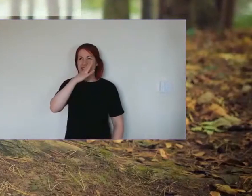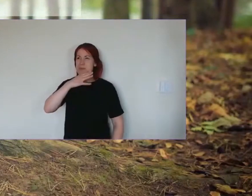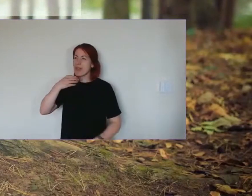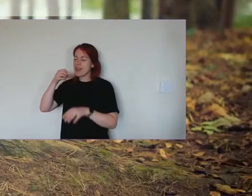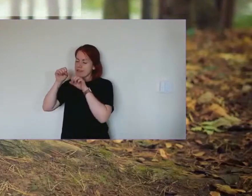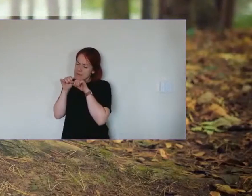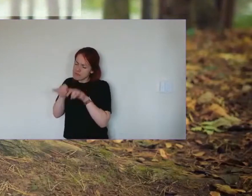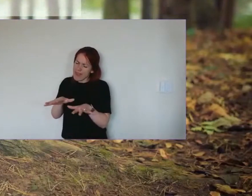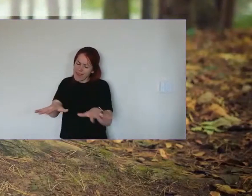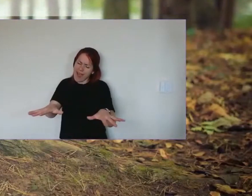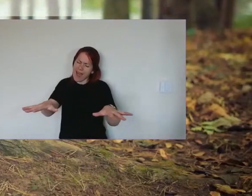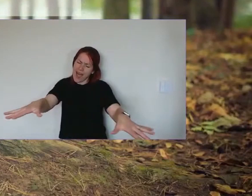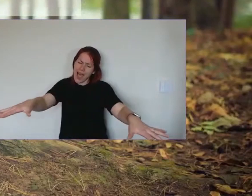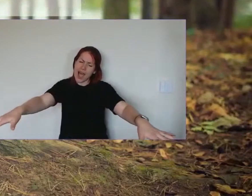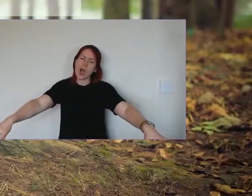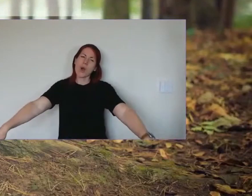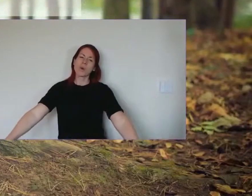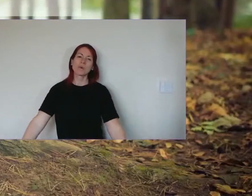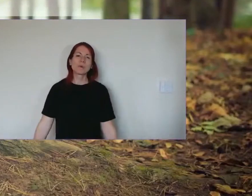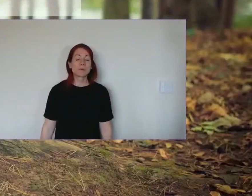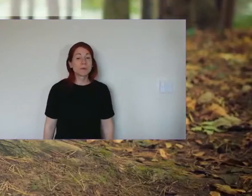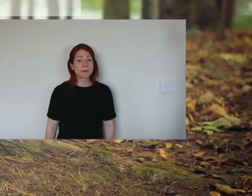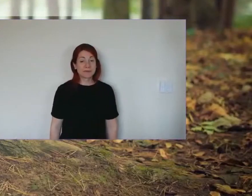down, Spirit, break